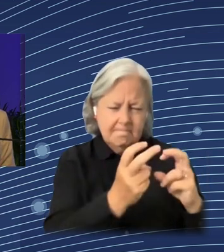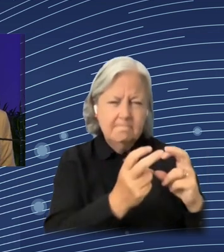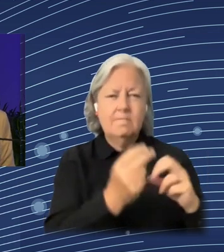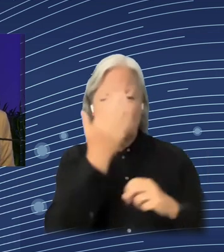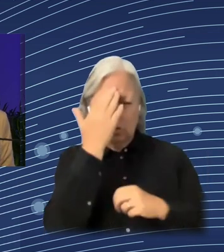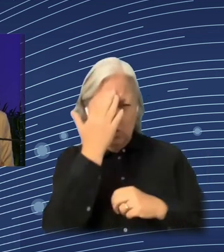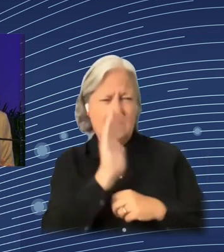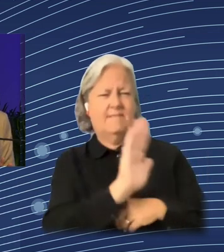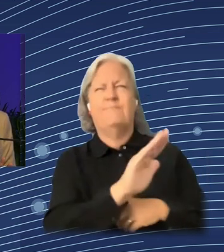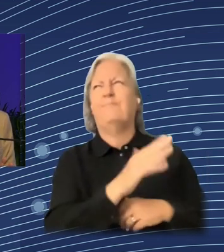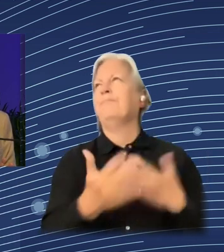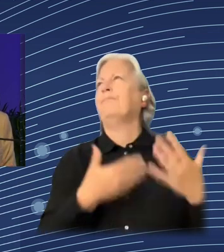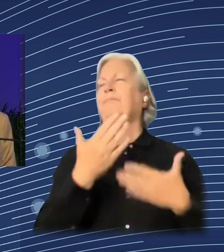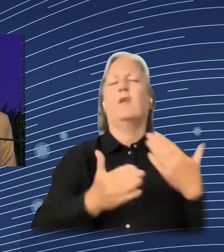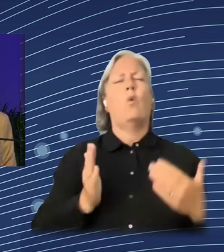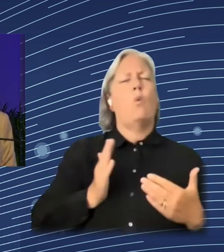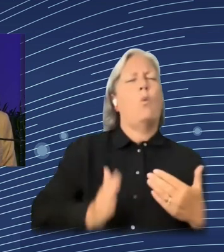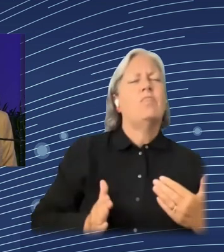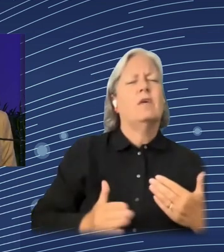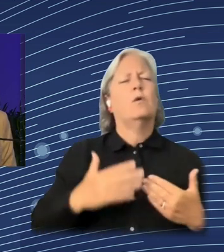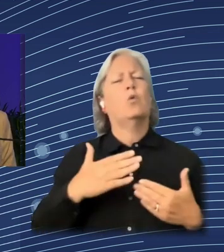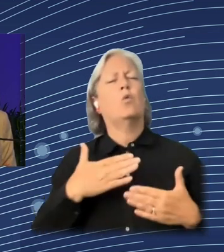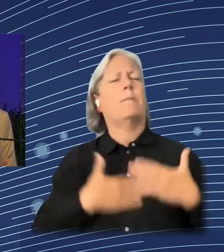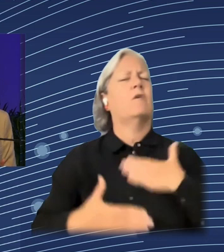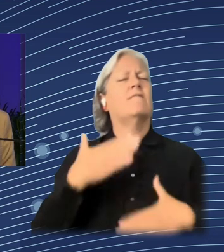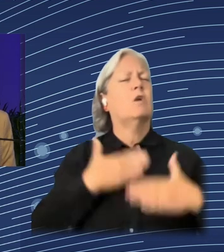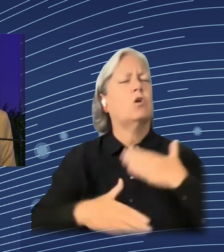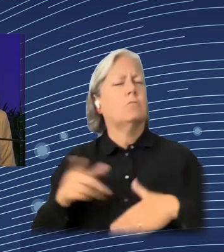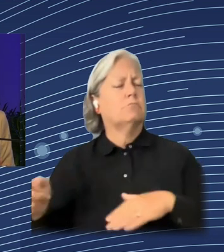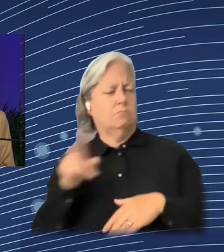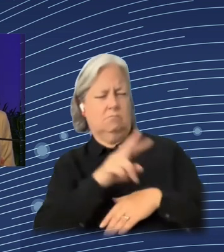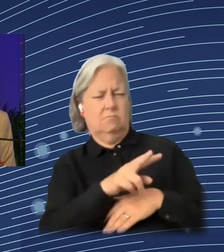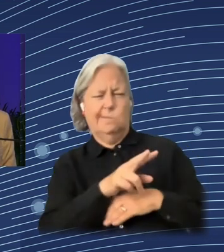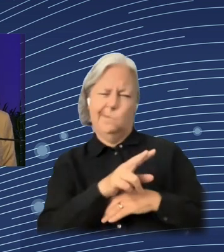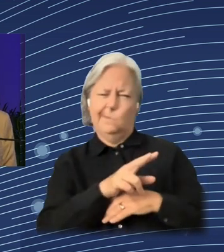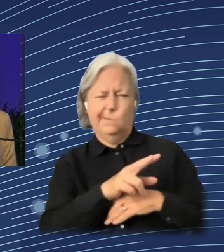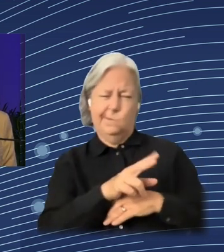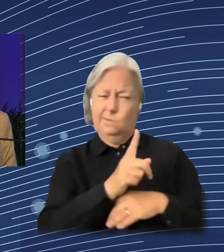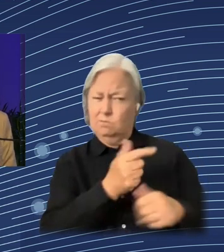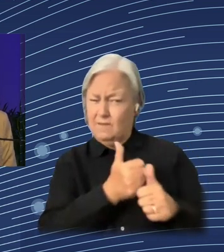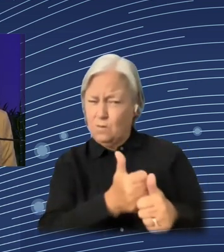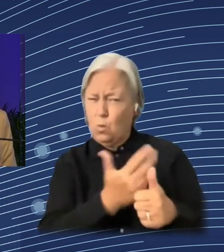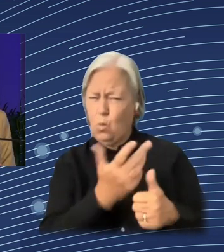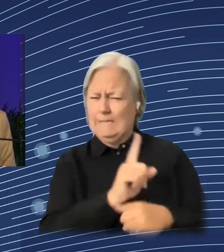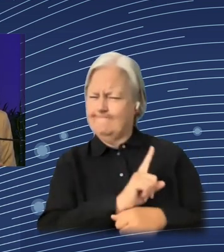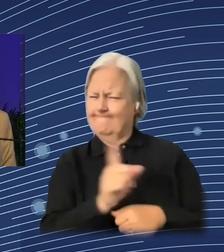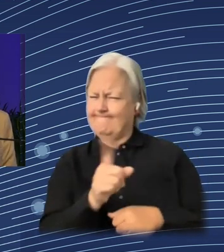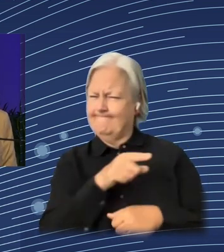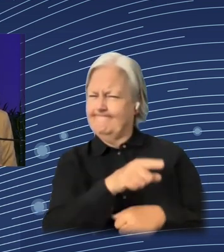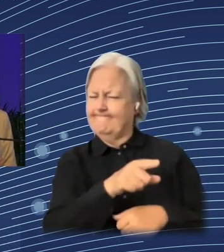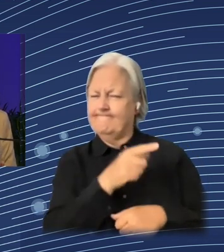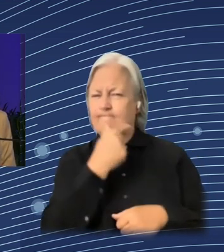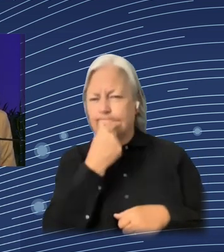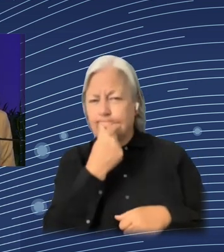behavior, if it's compliant with social legislation or not. So they can decide if they want to investigate more or